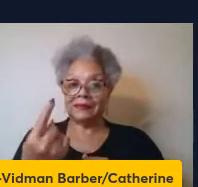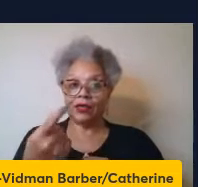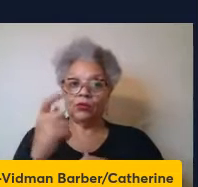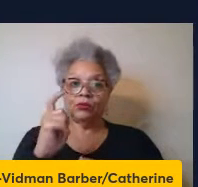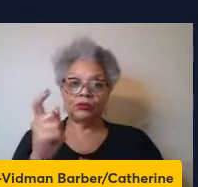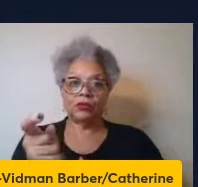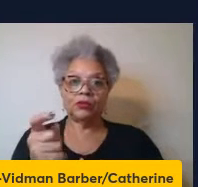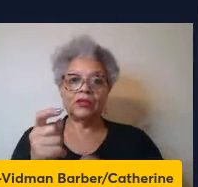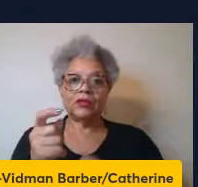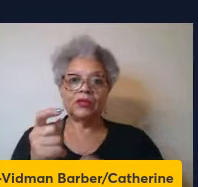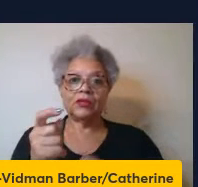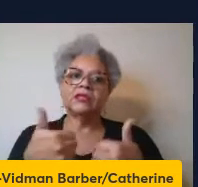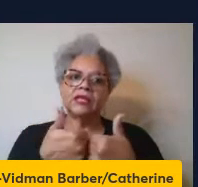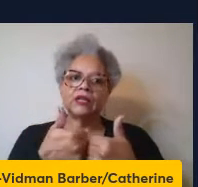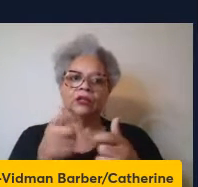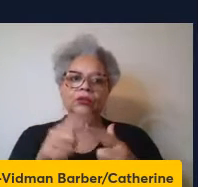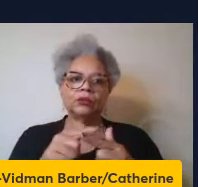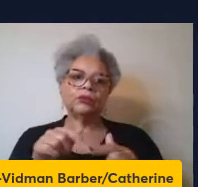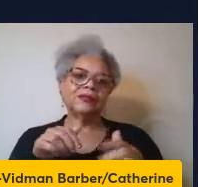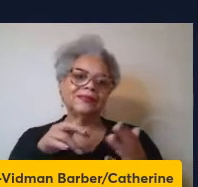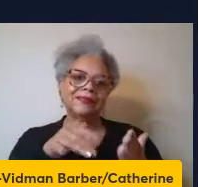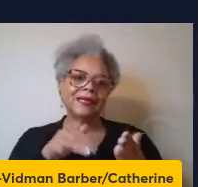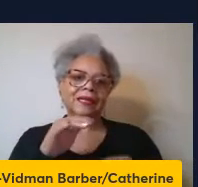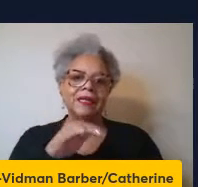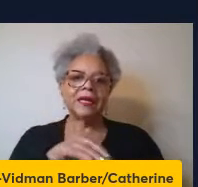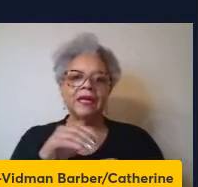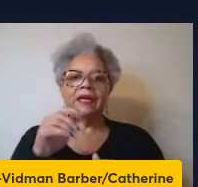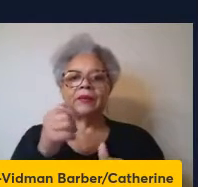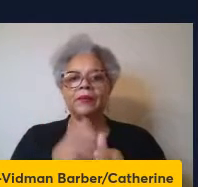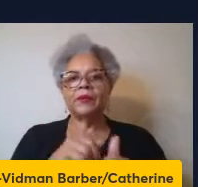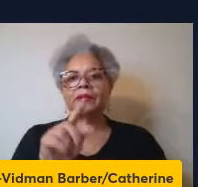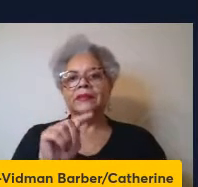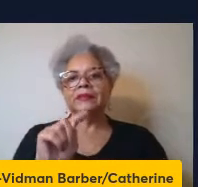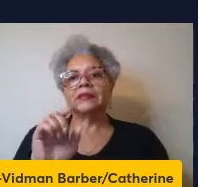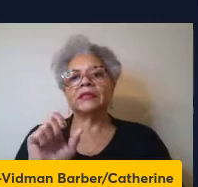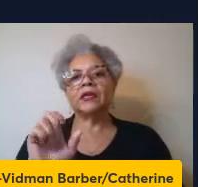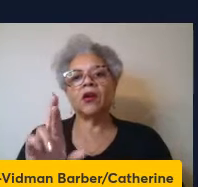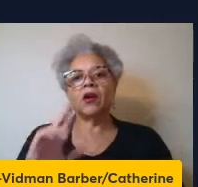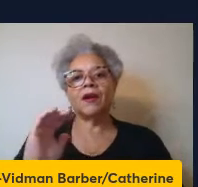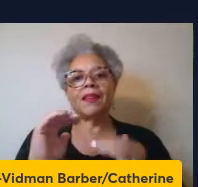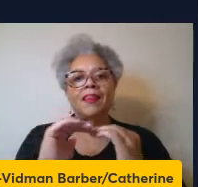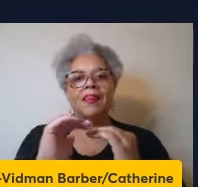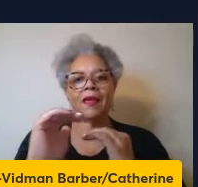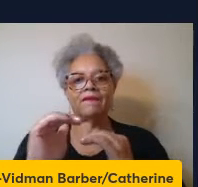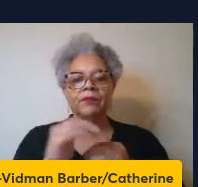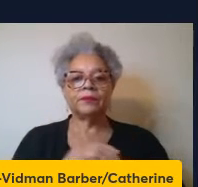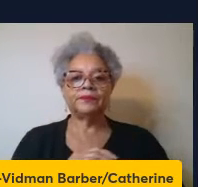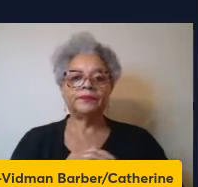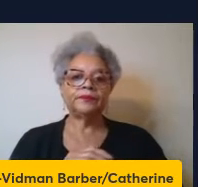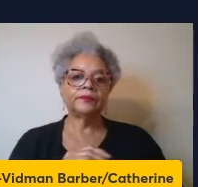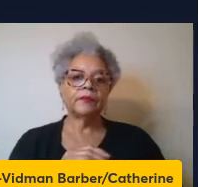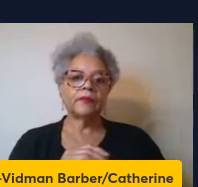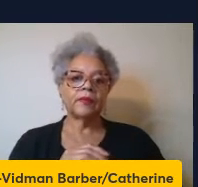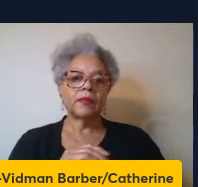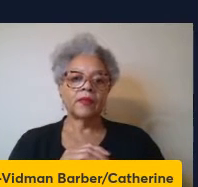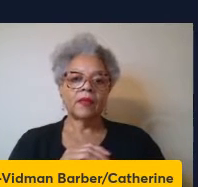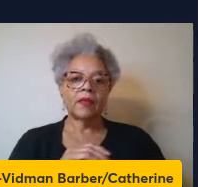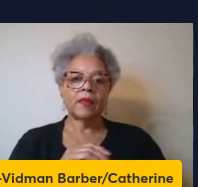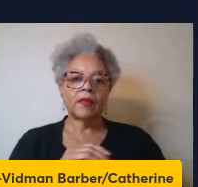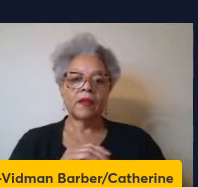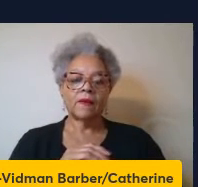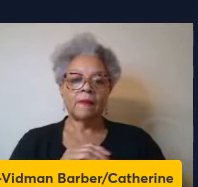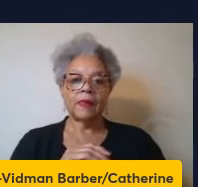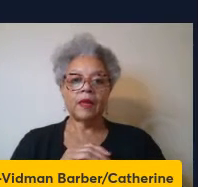challenging to study this at a per TCR sequence level. So to overcome this, we utilized a